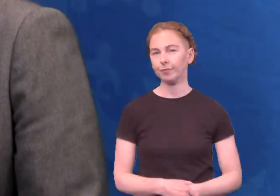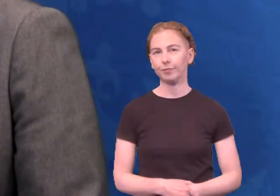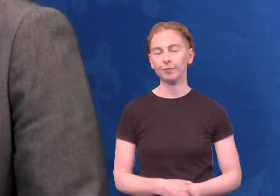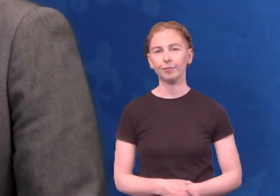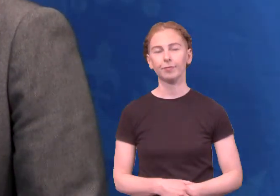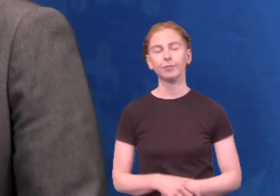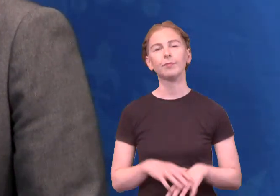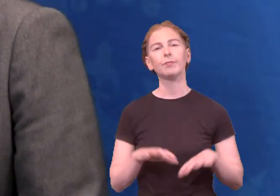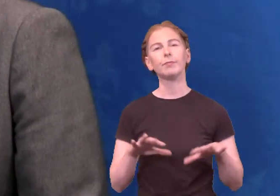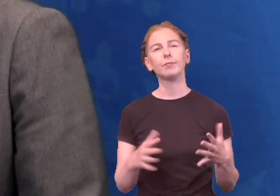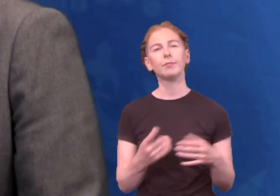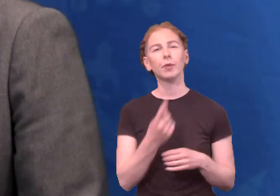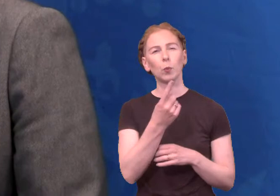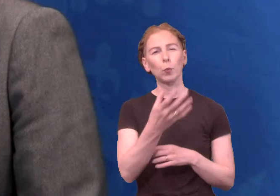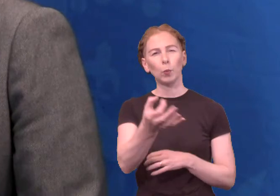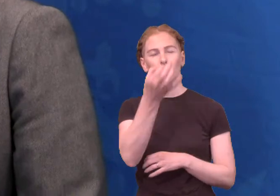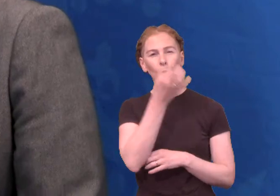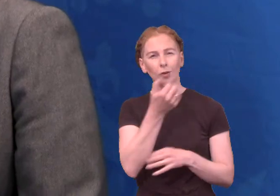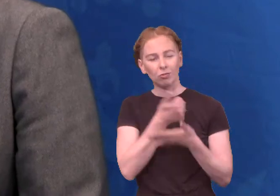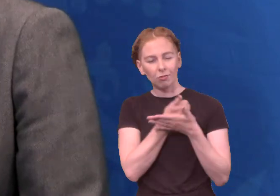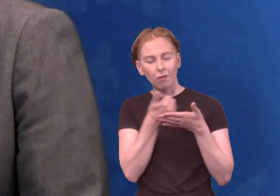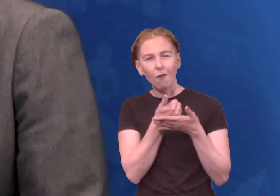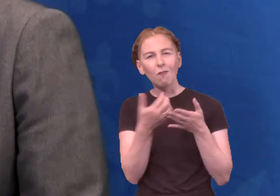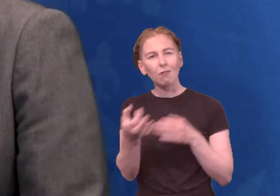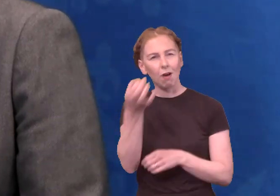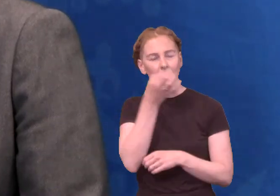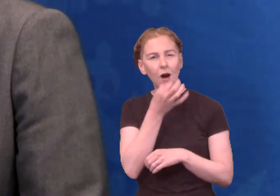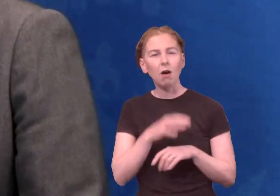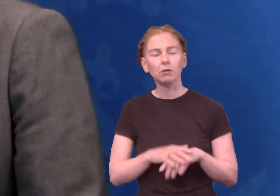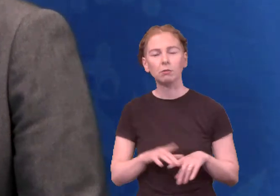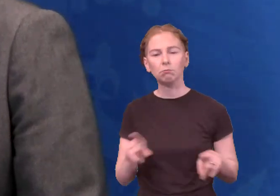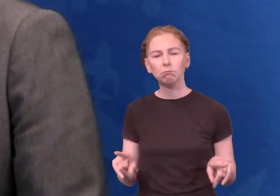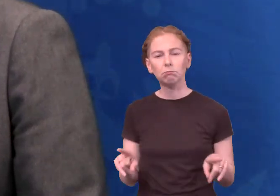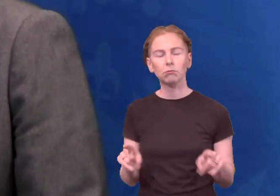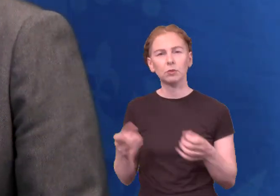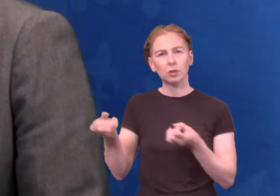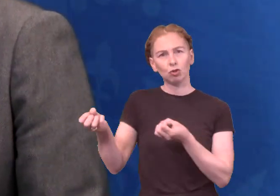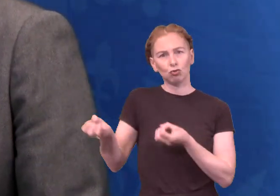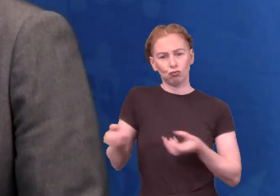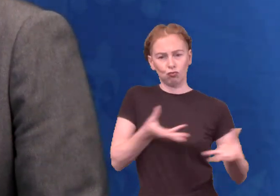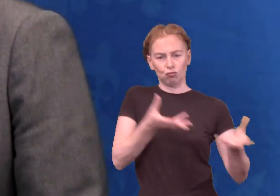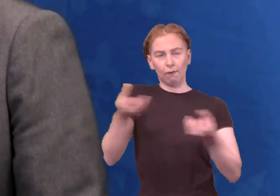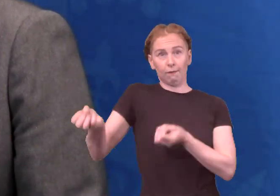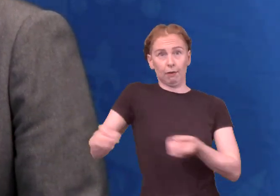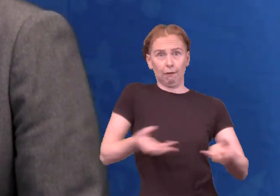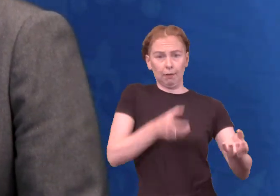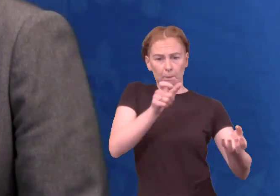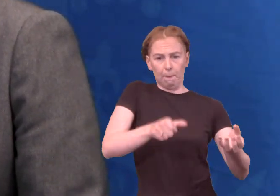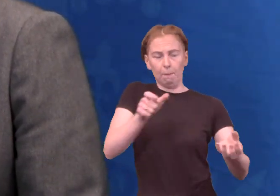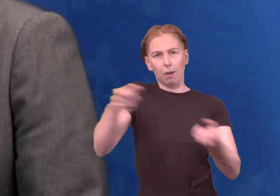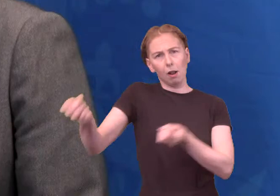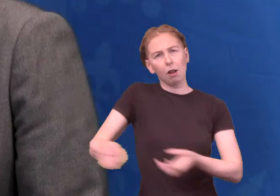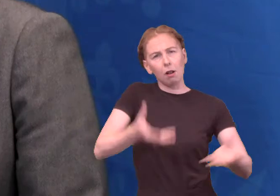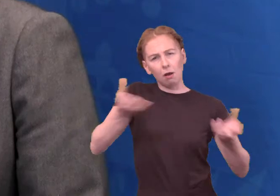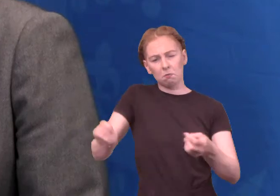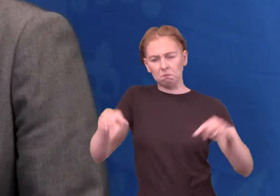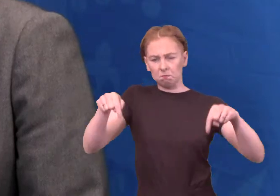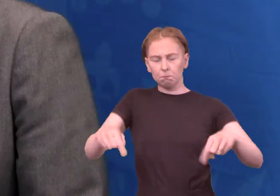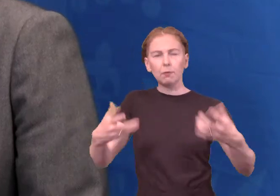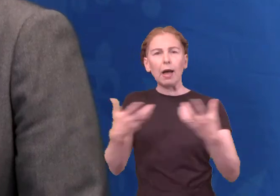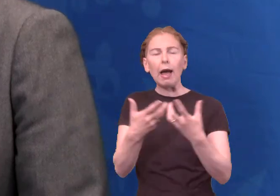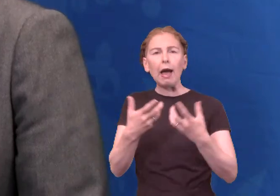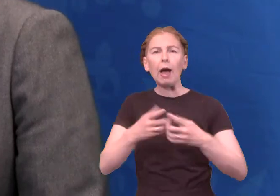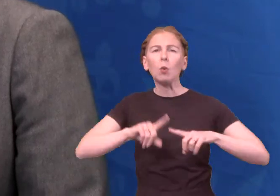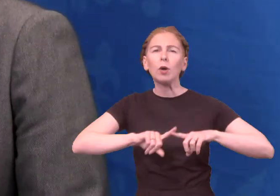So one of the questions that we often get asked is how does trafficking people differ from smuggling